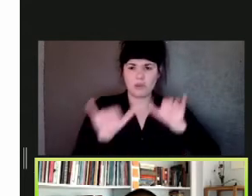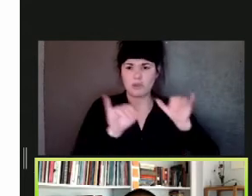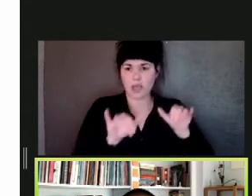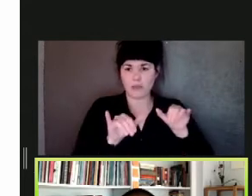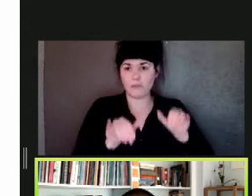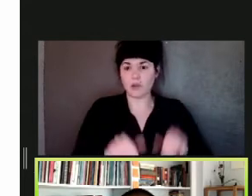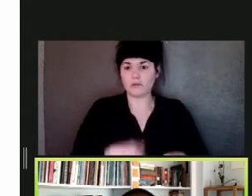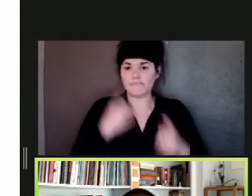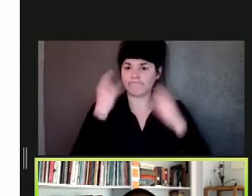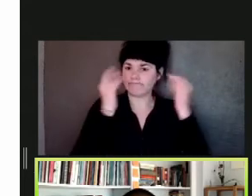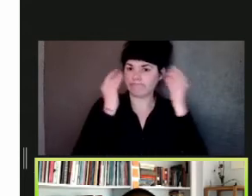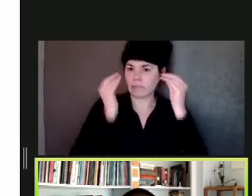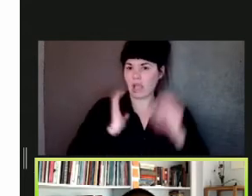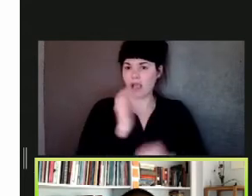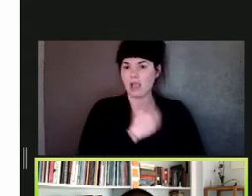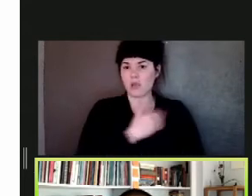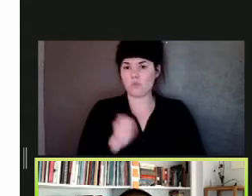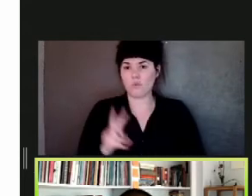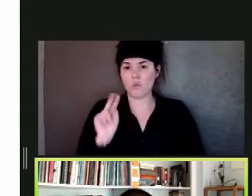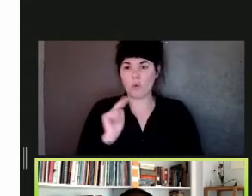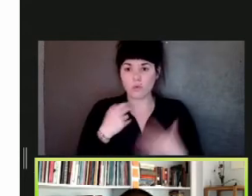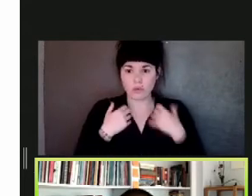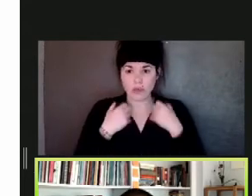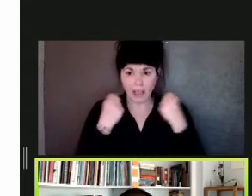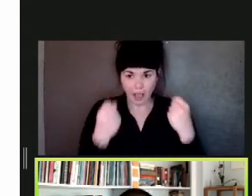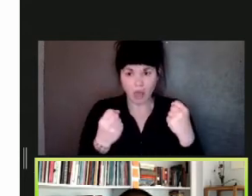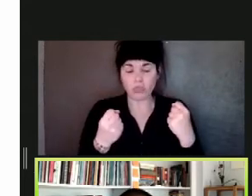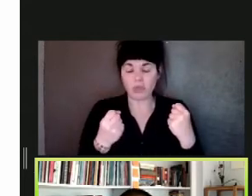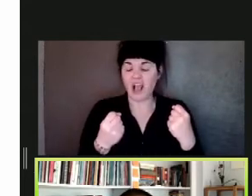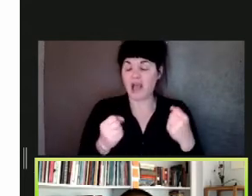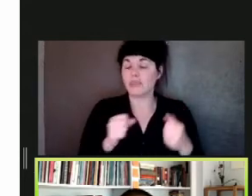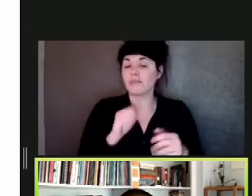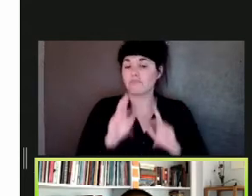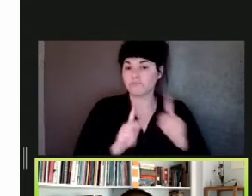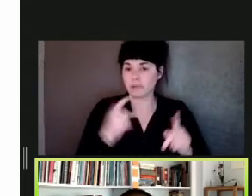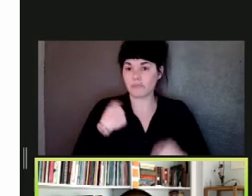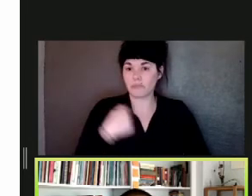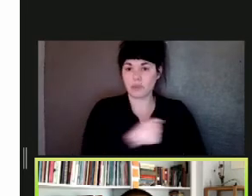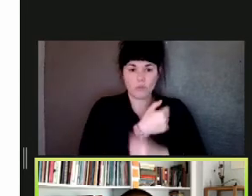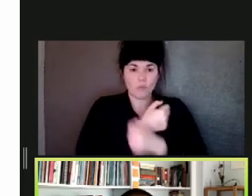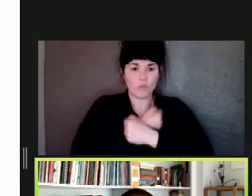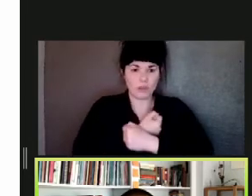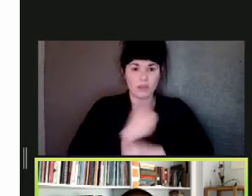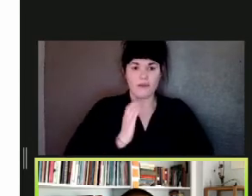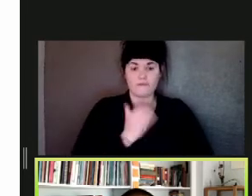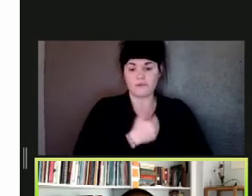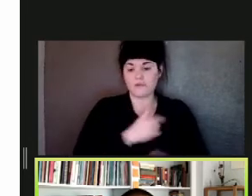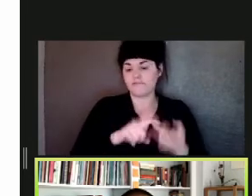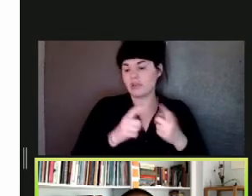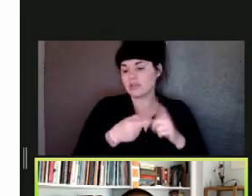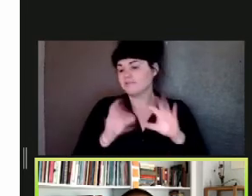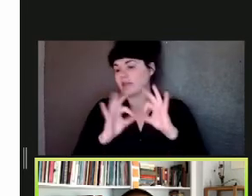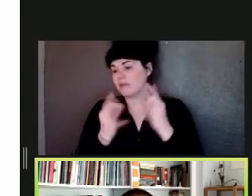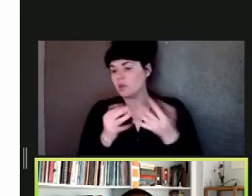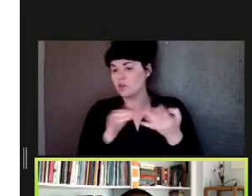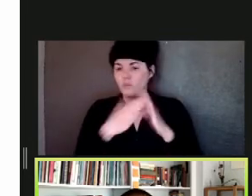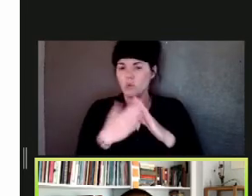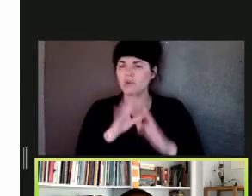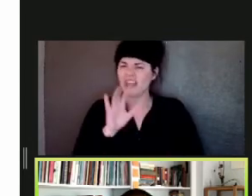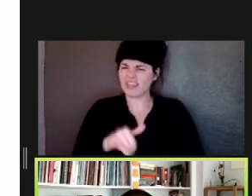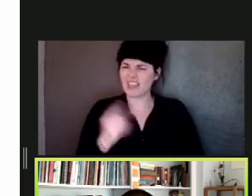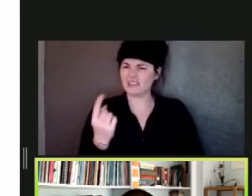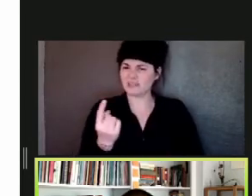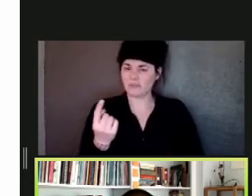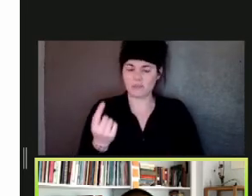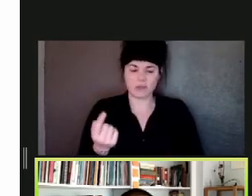love, our friends, our family, and our broader community. And that common ground is something that we